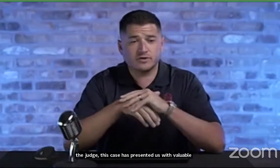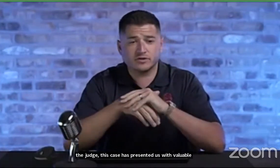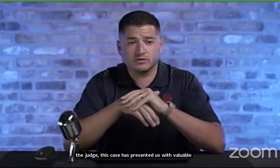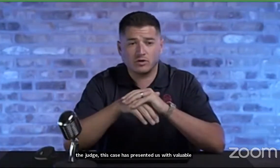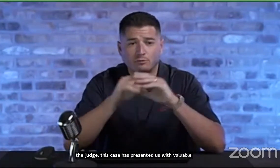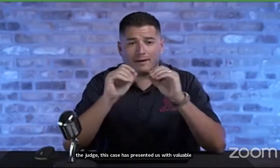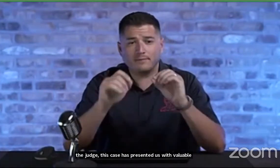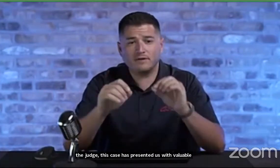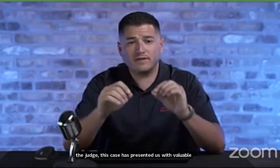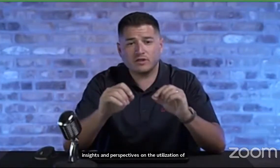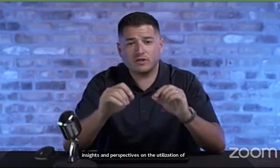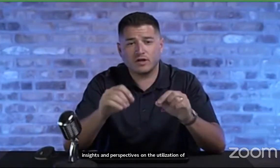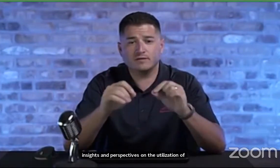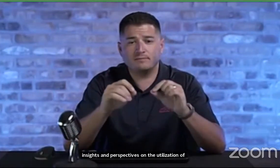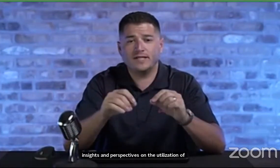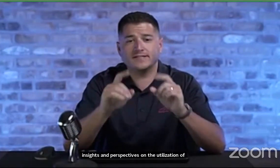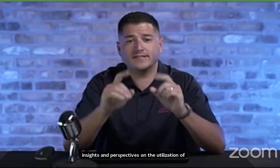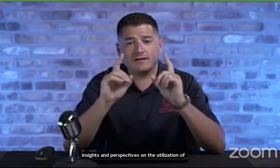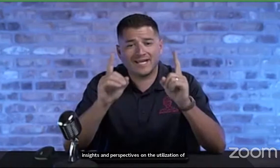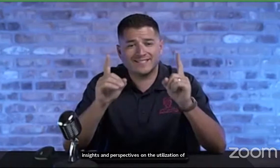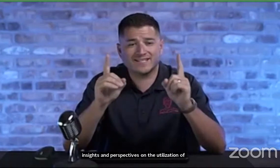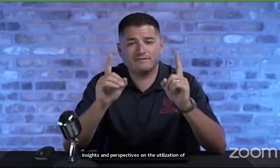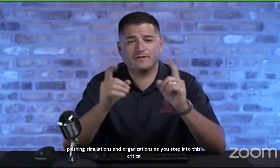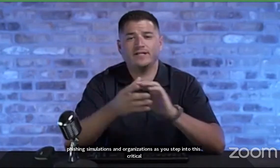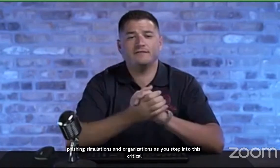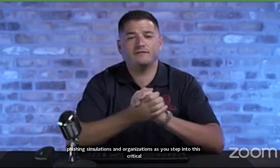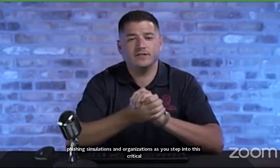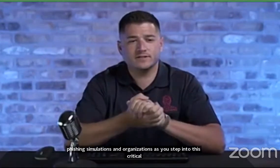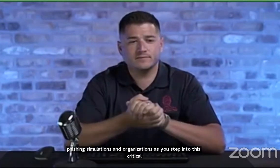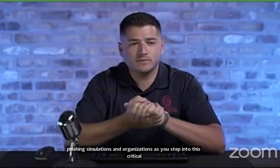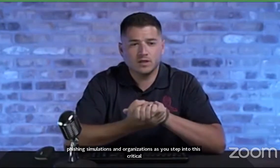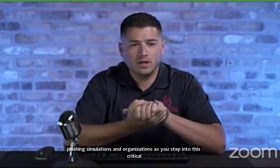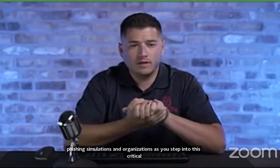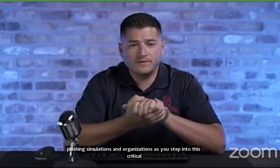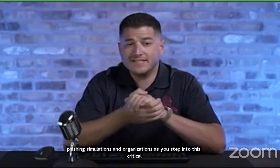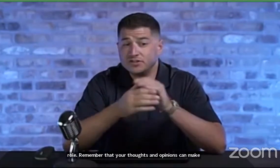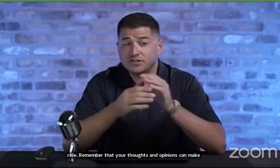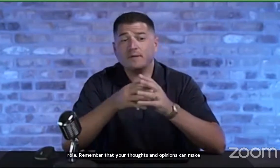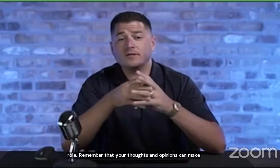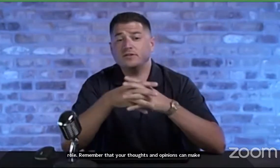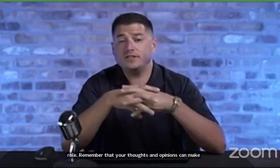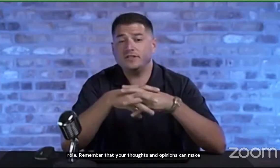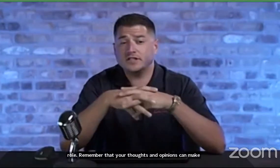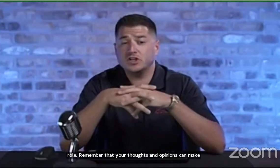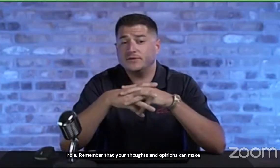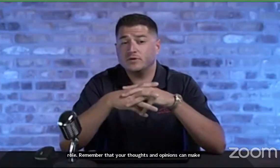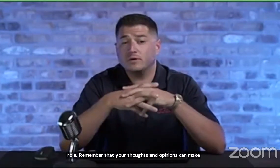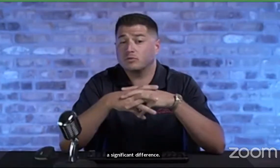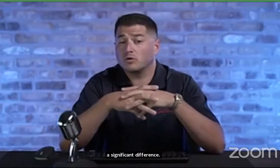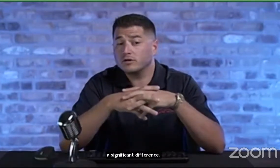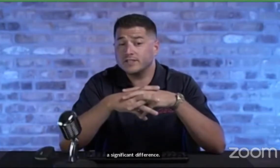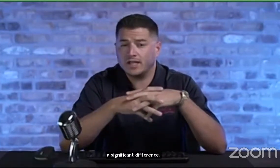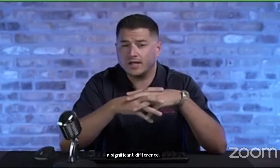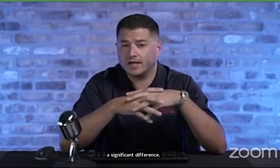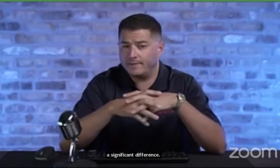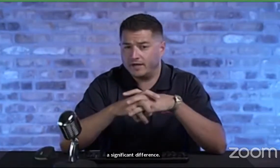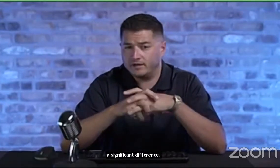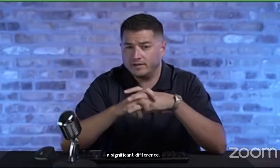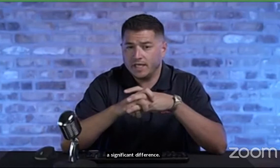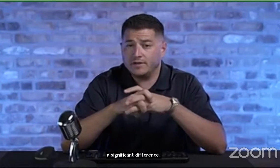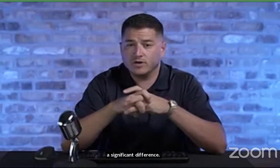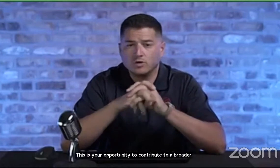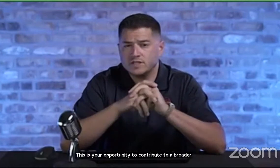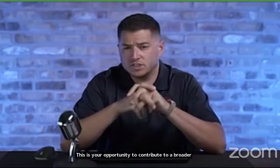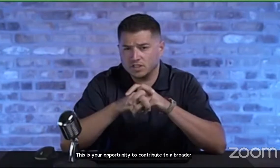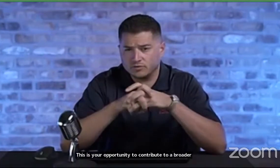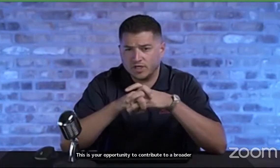you step into this critical role remember that your thoughts and opinions can make a significant difference this is your opportunity to contribute to a broader dialogue in